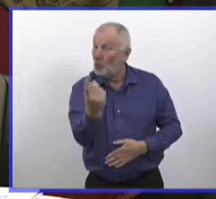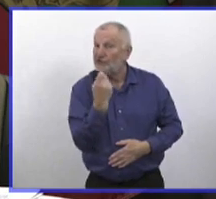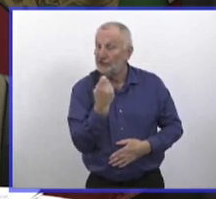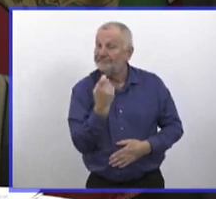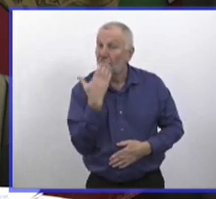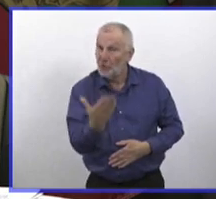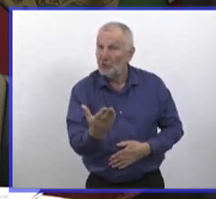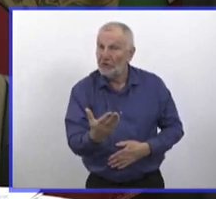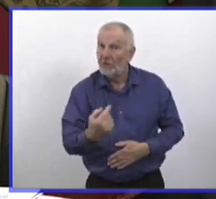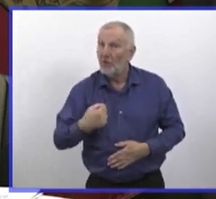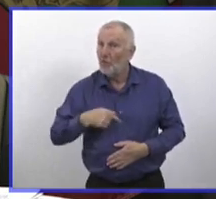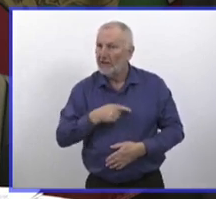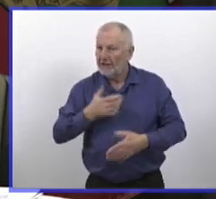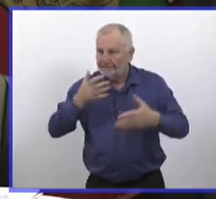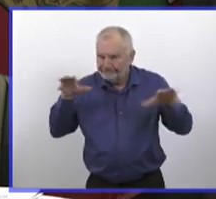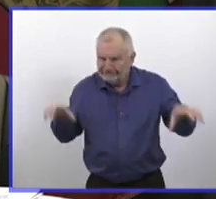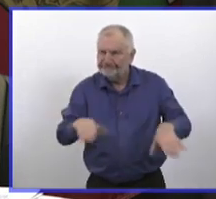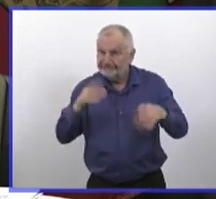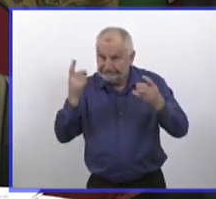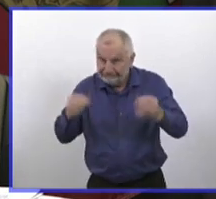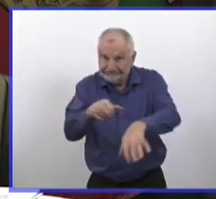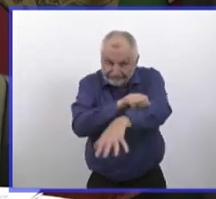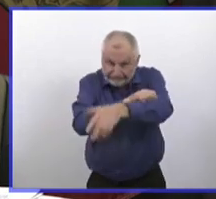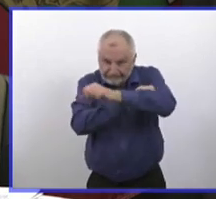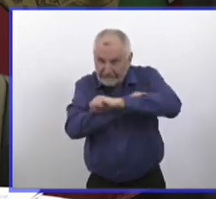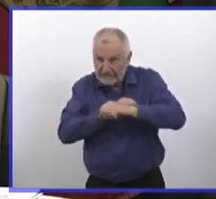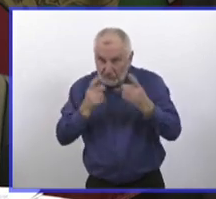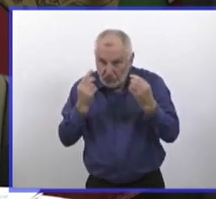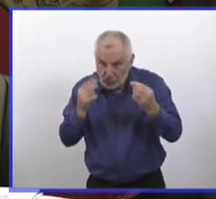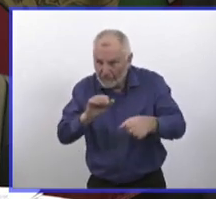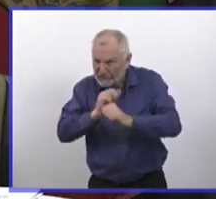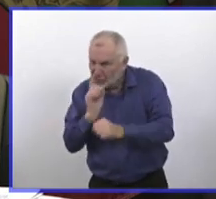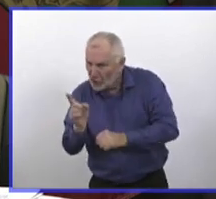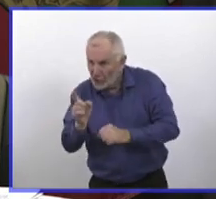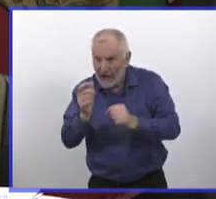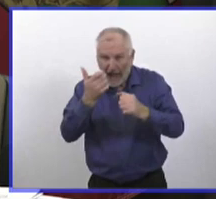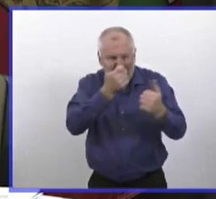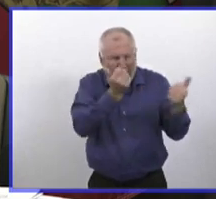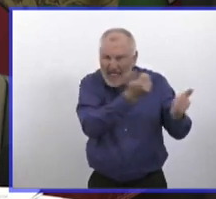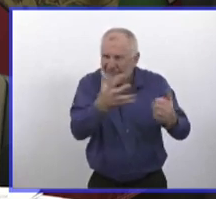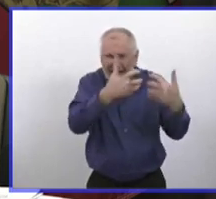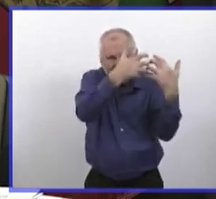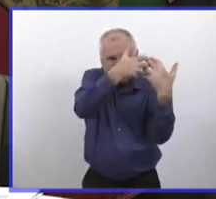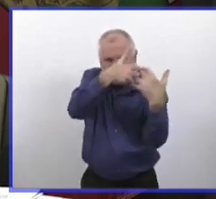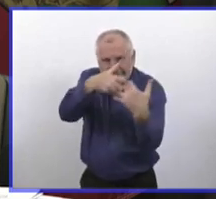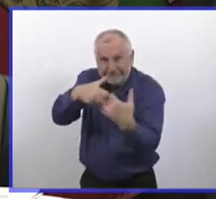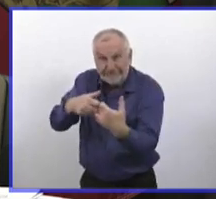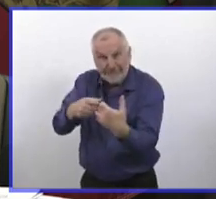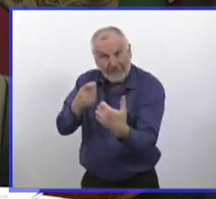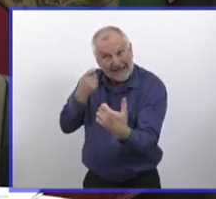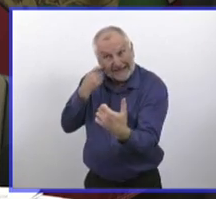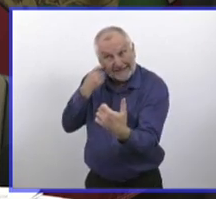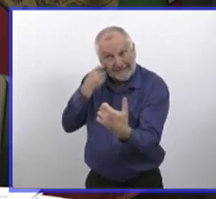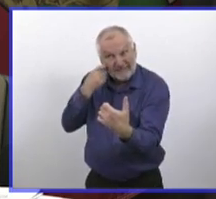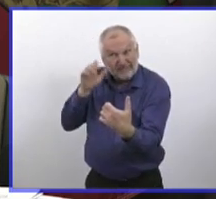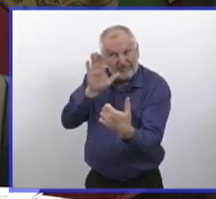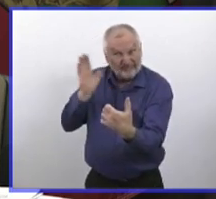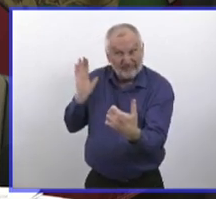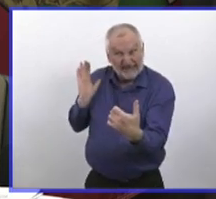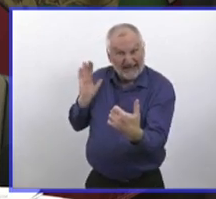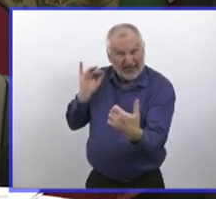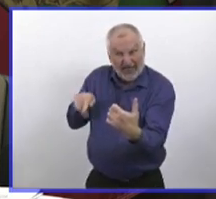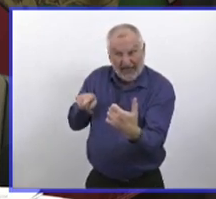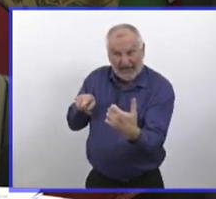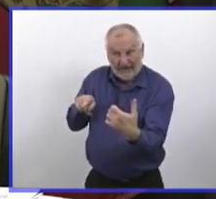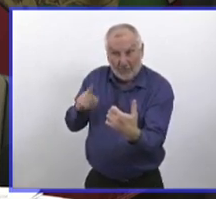at the call center. The recent hiccups at the call center had very little to do with the capacity there or even the volume of